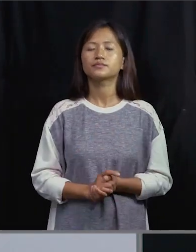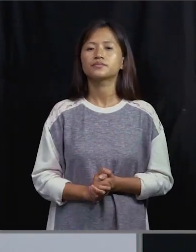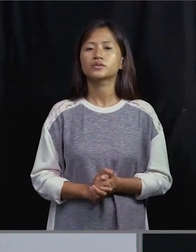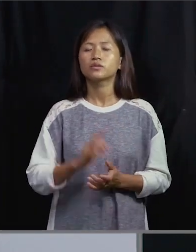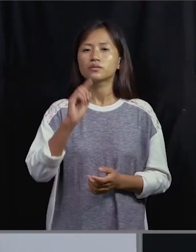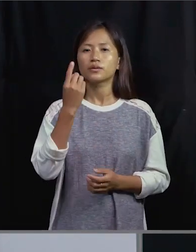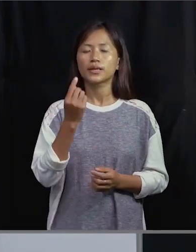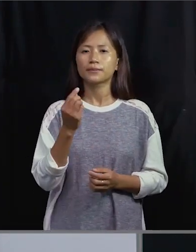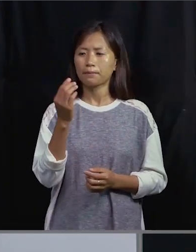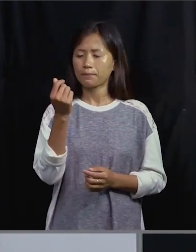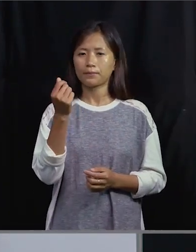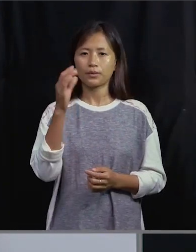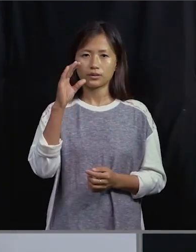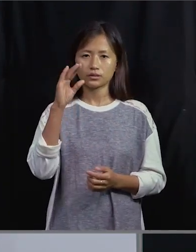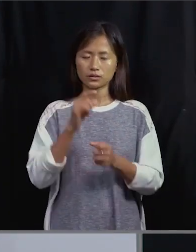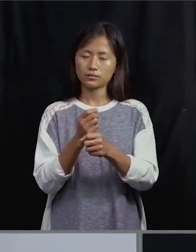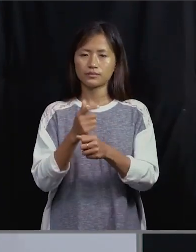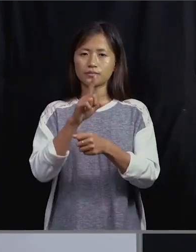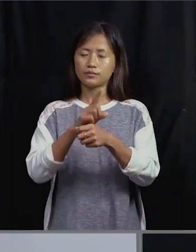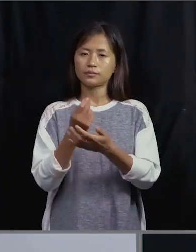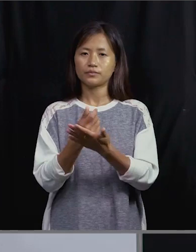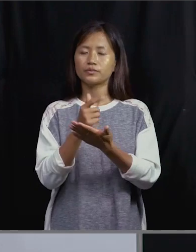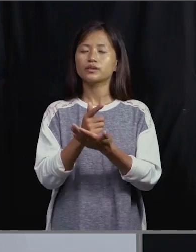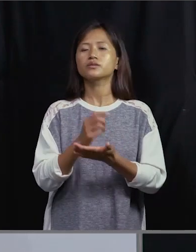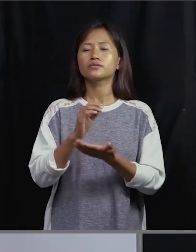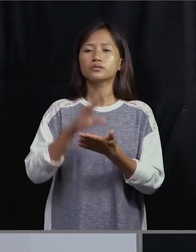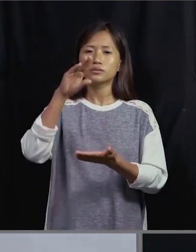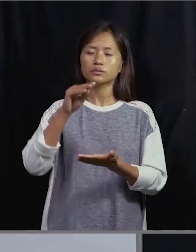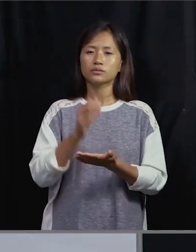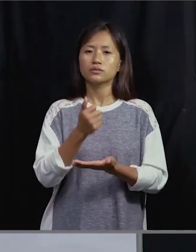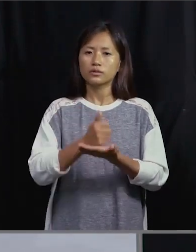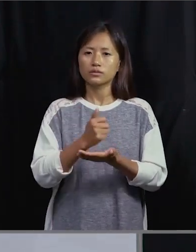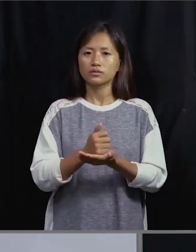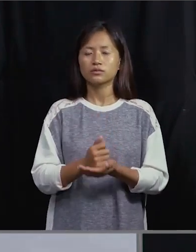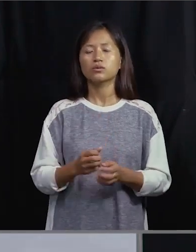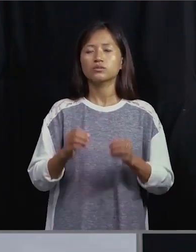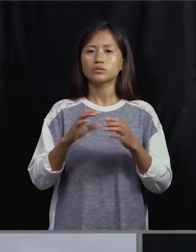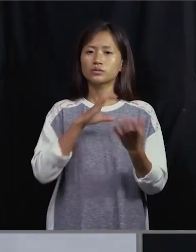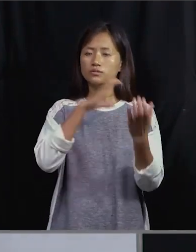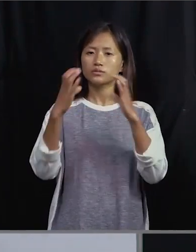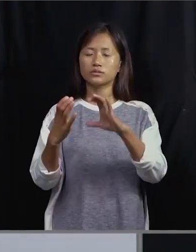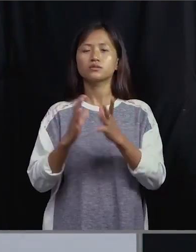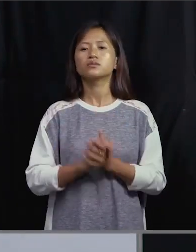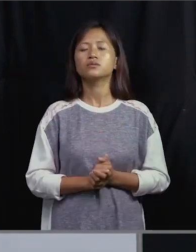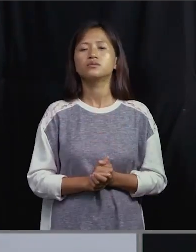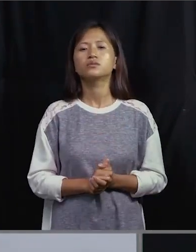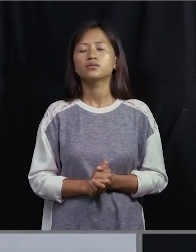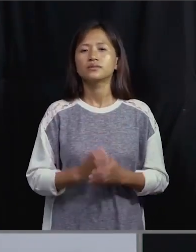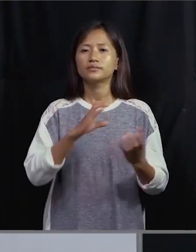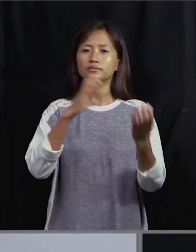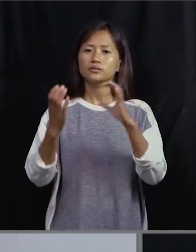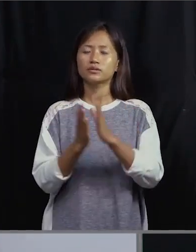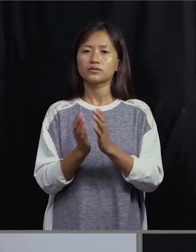of one such good changes, the demand for the other good will also automatically change. But this change